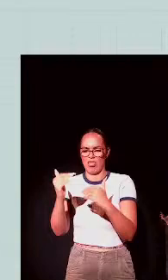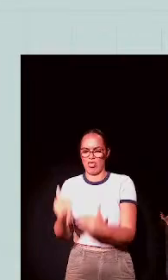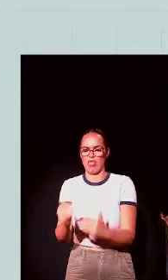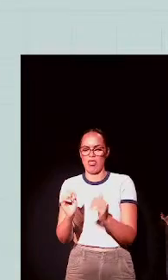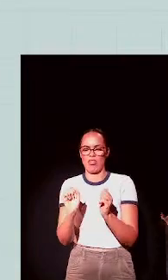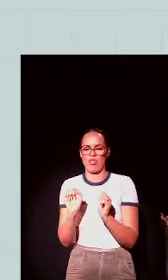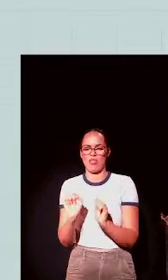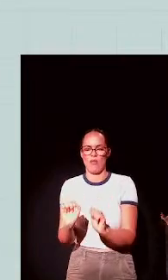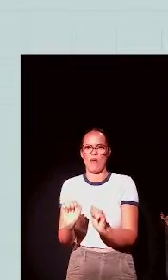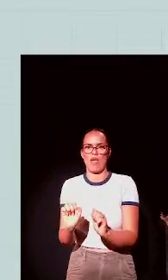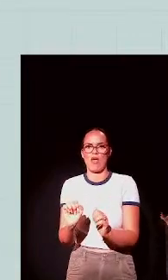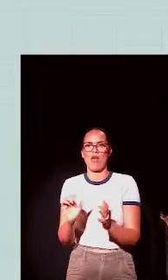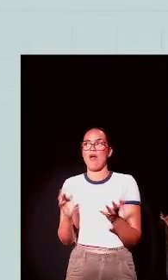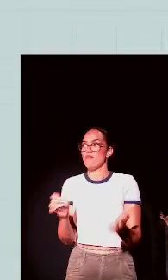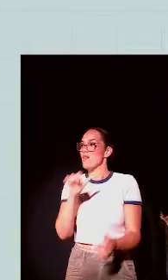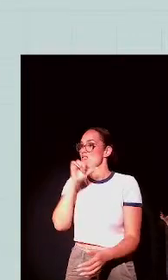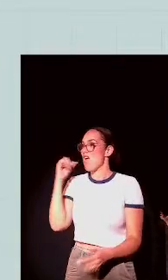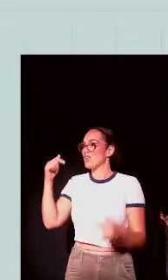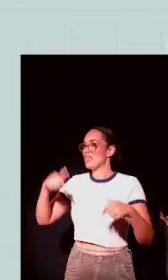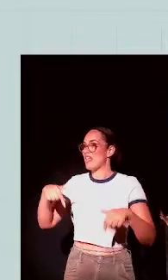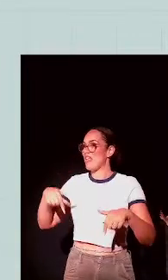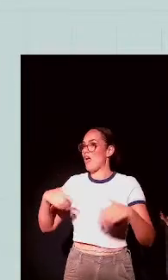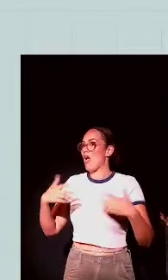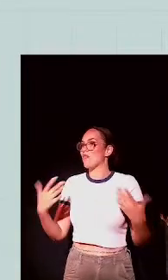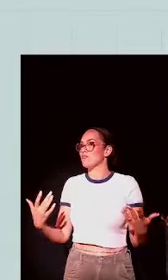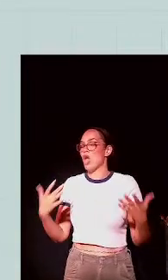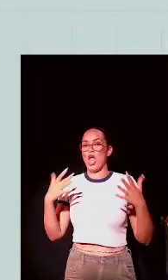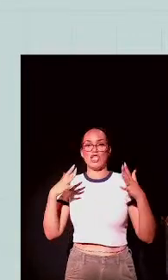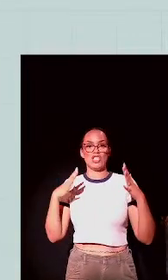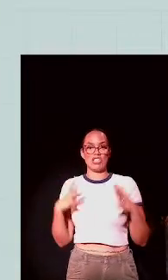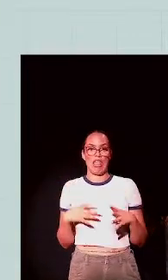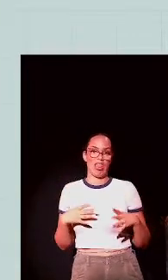mean, we've had a nice time here tonight, haven't we, in a relatively chill